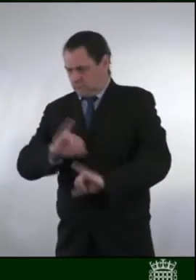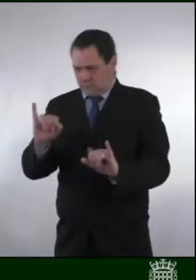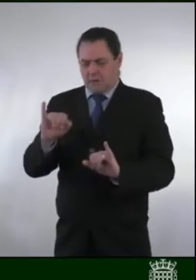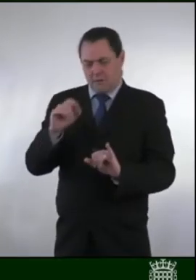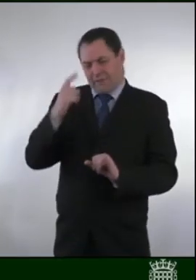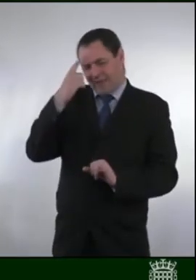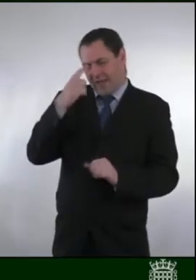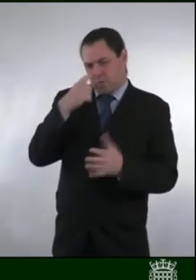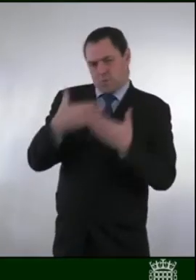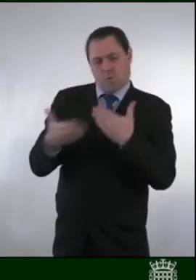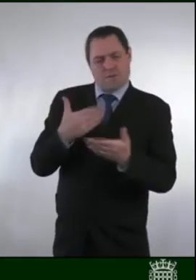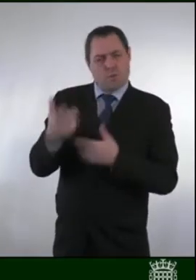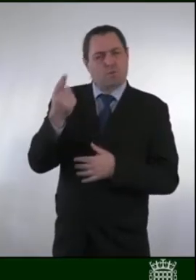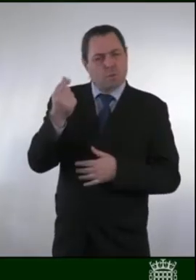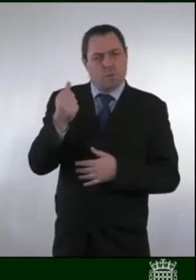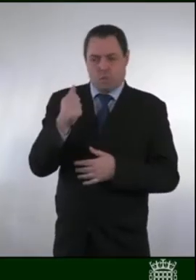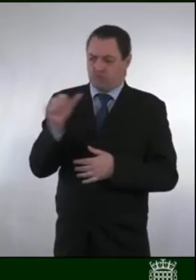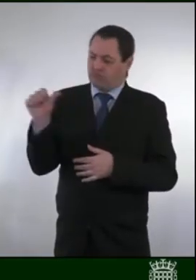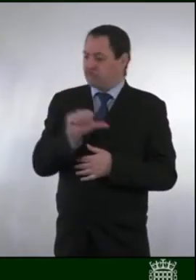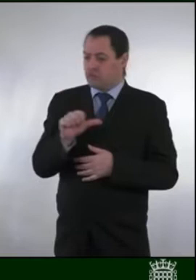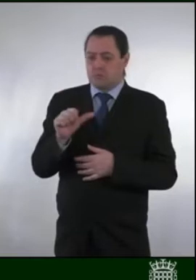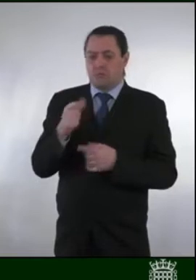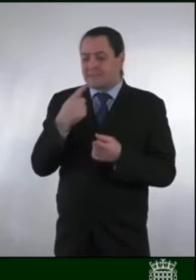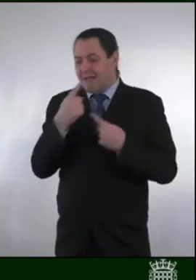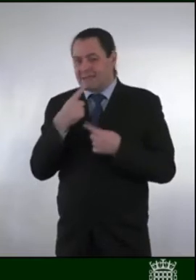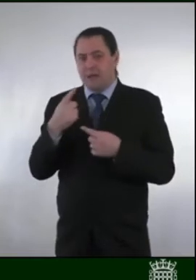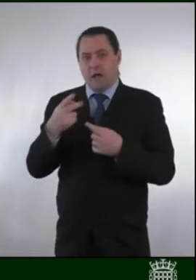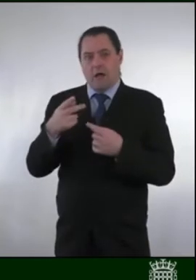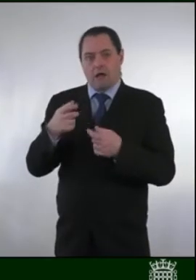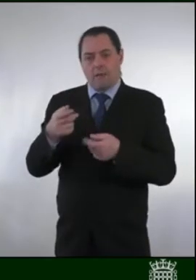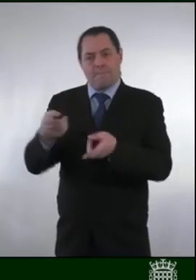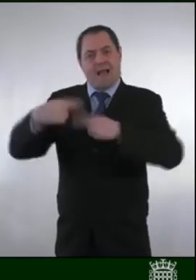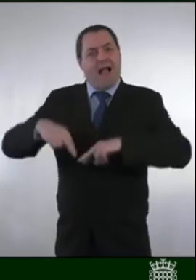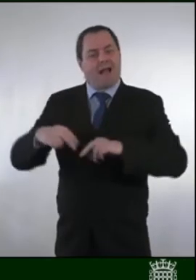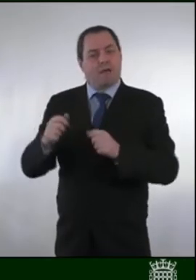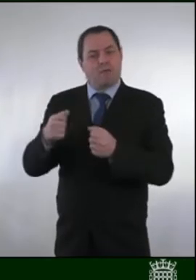much that they'll be able to restore the data in question. Keir Starmer.